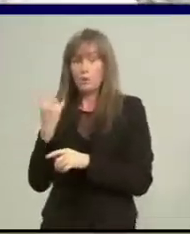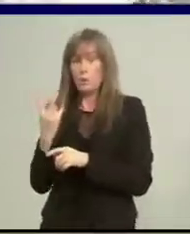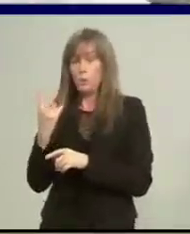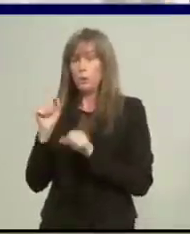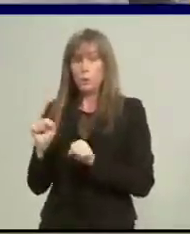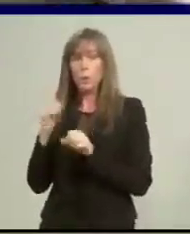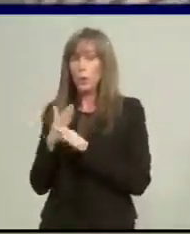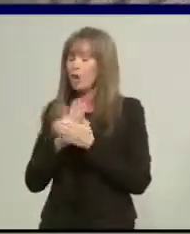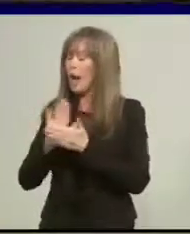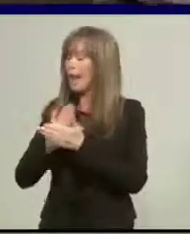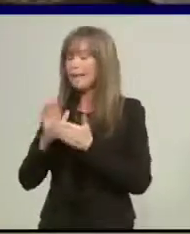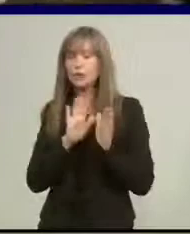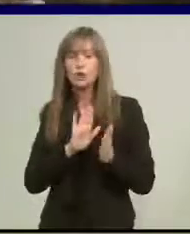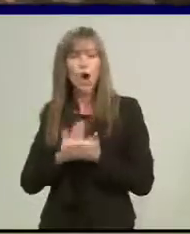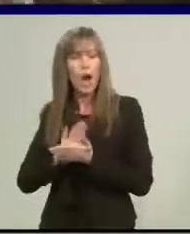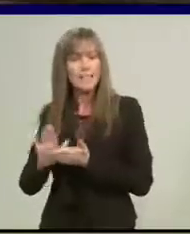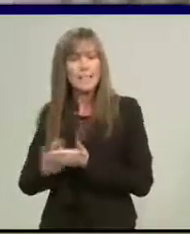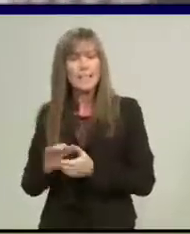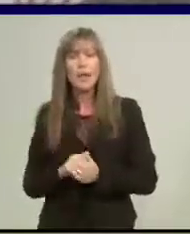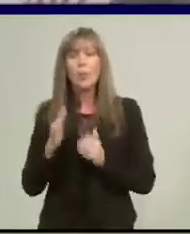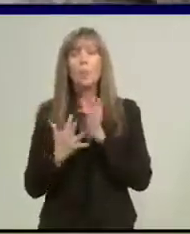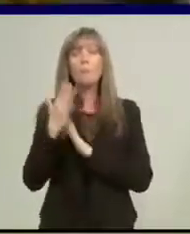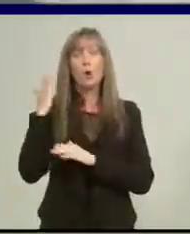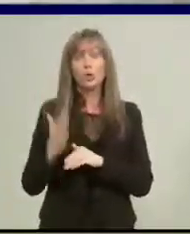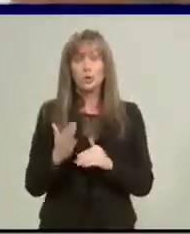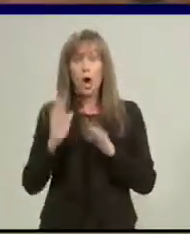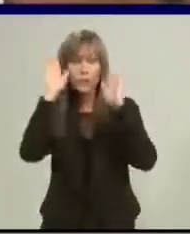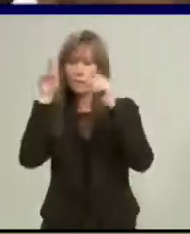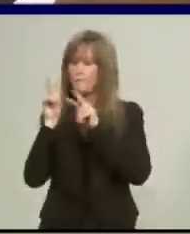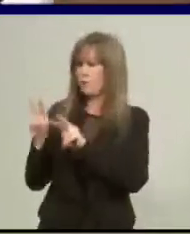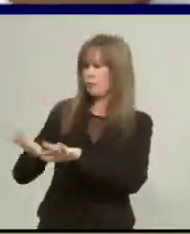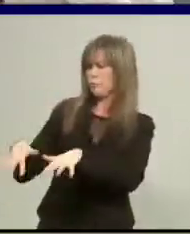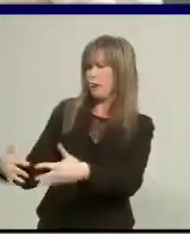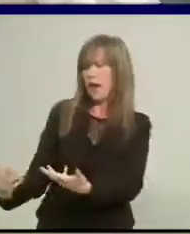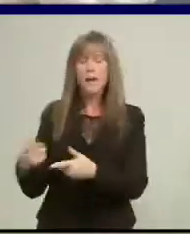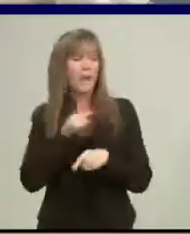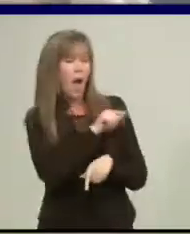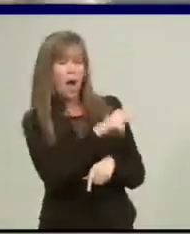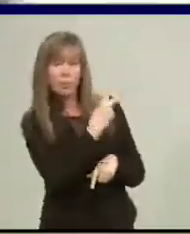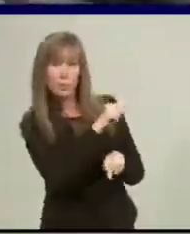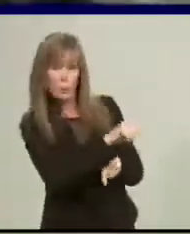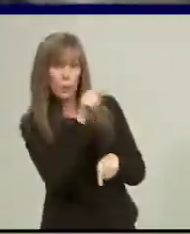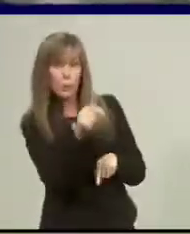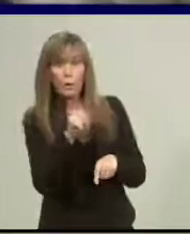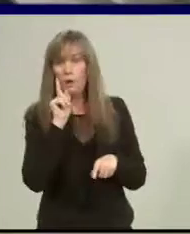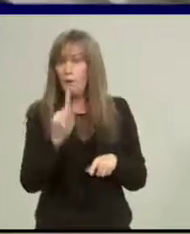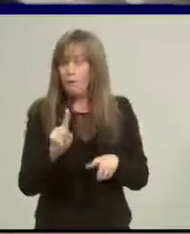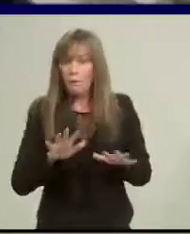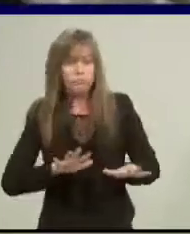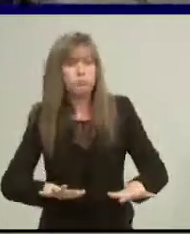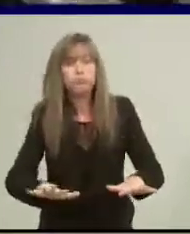very clean and tidy space. The Burnside chefs seem quite relaxed, while it's obvious the other two teams are feeling the